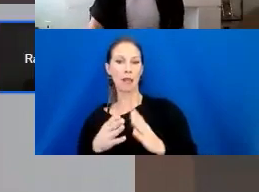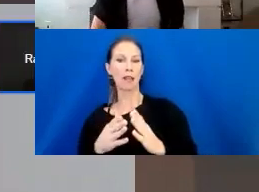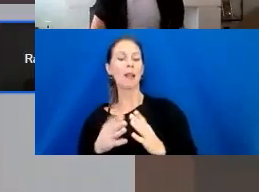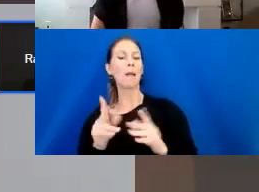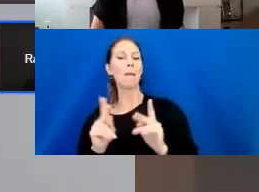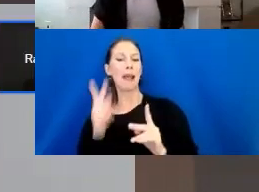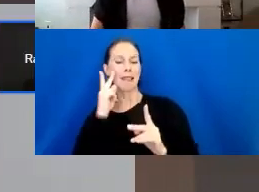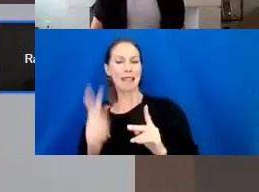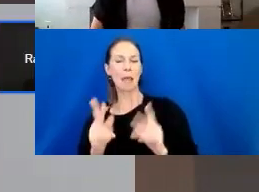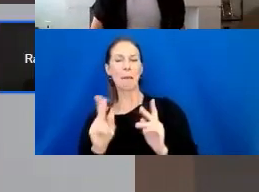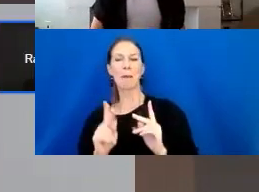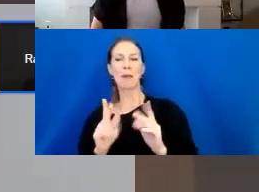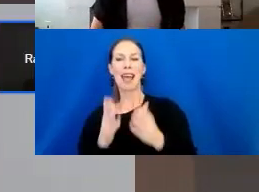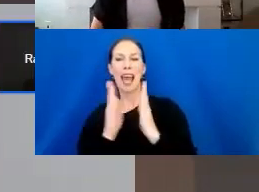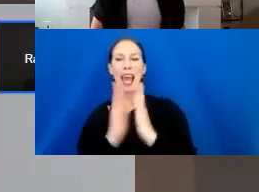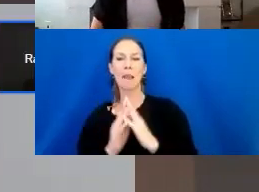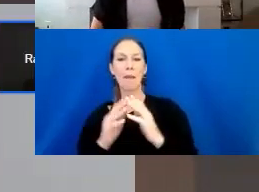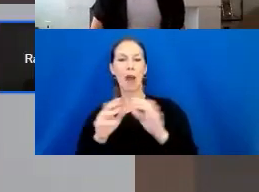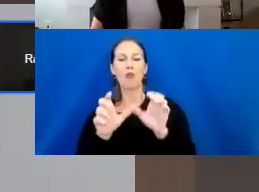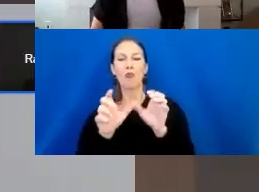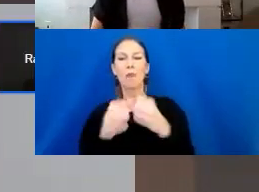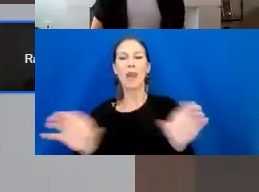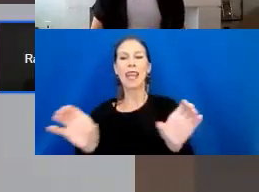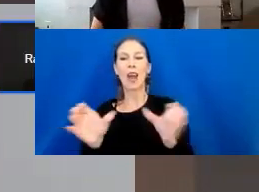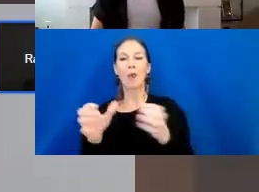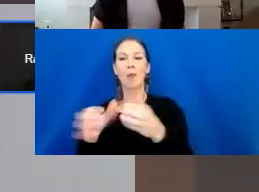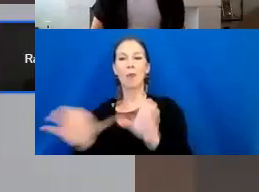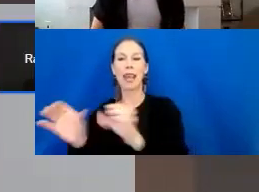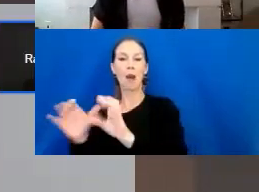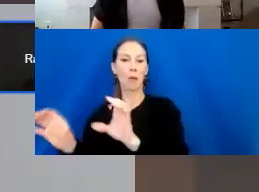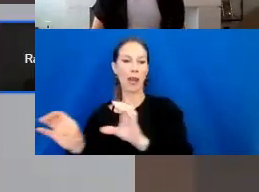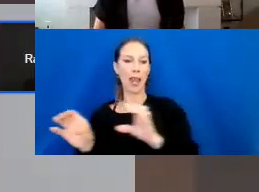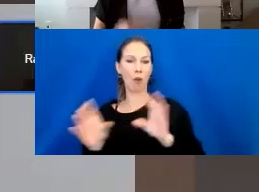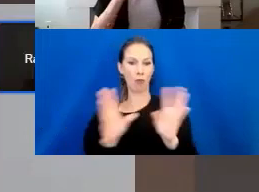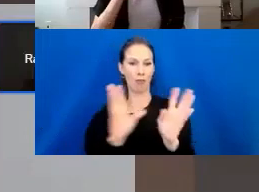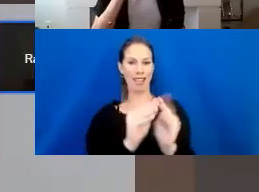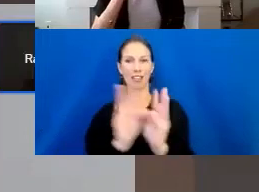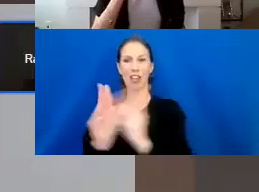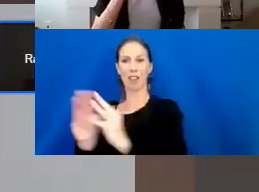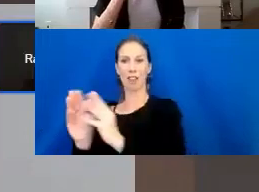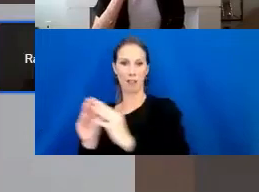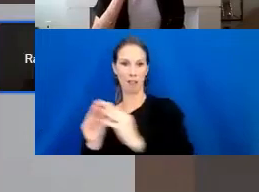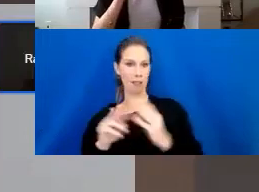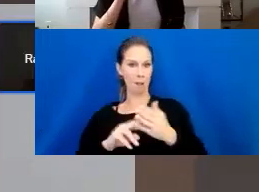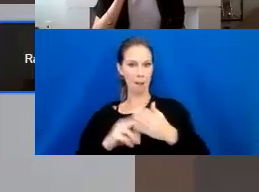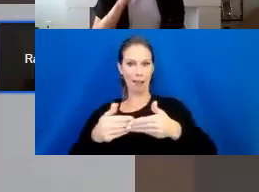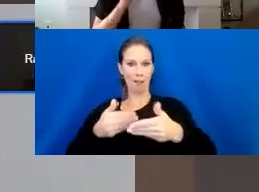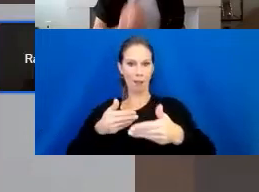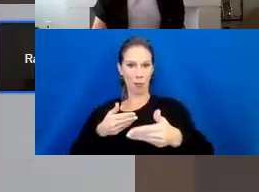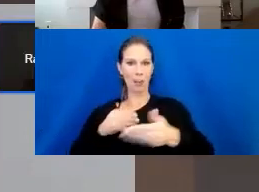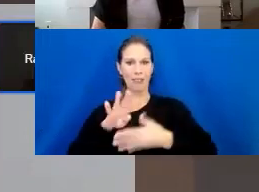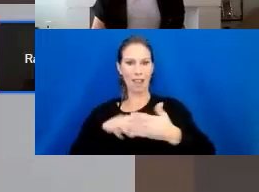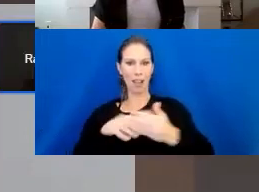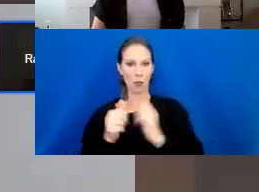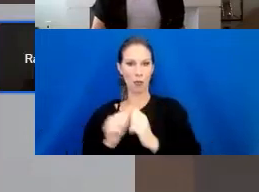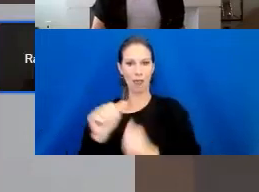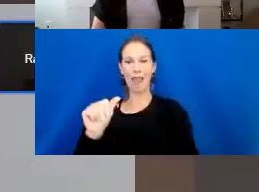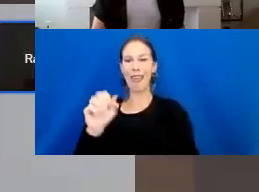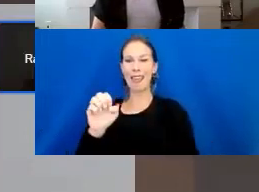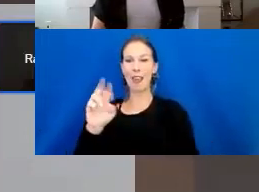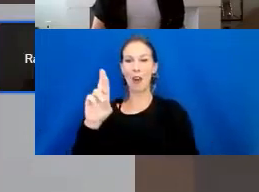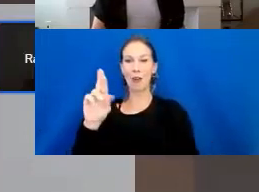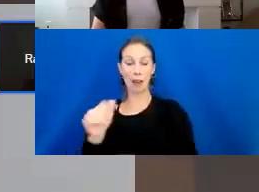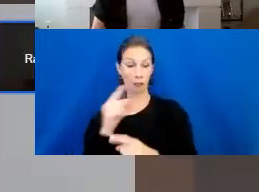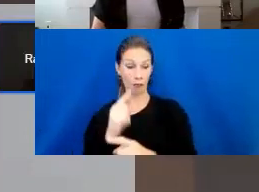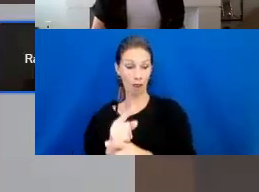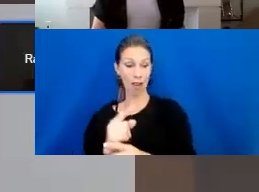these. So for that, breakouts do have to be pre-scheduled with AERA. So I believe you can reach out to Robert